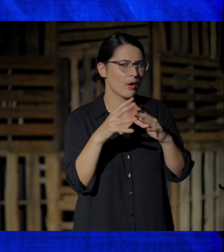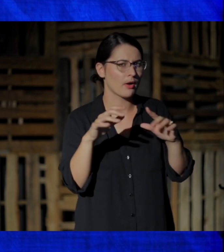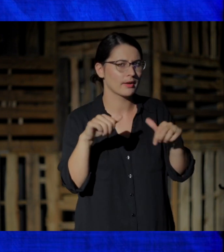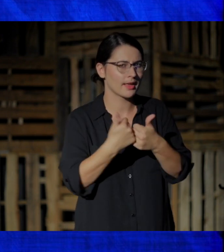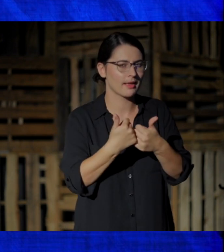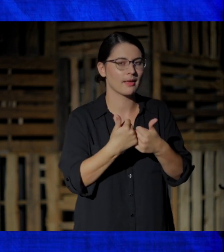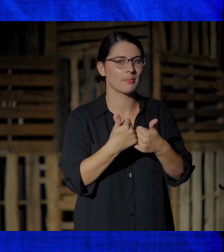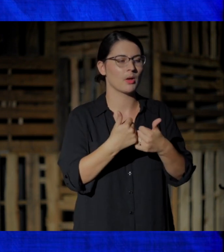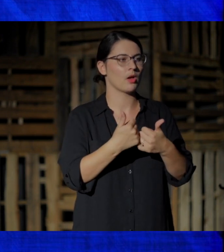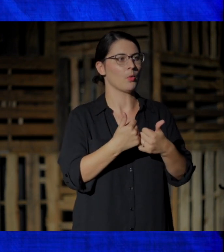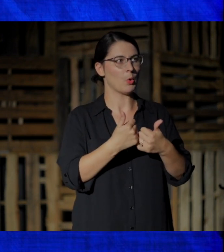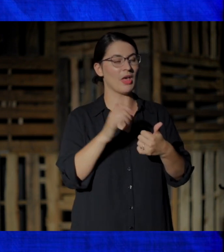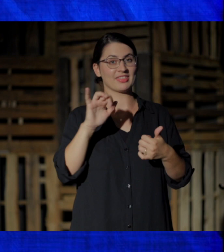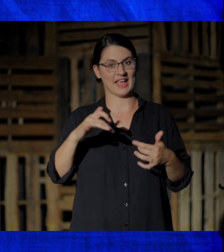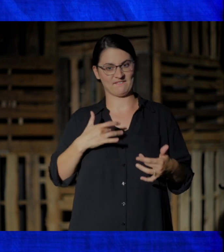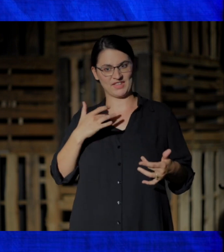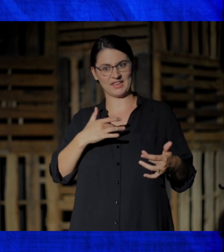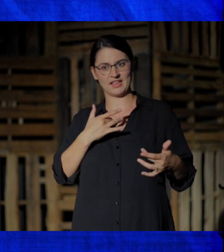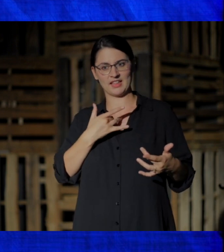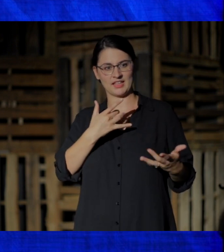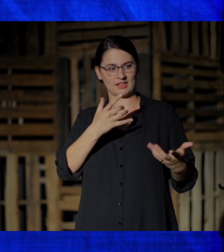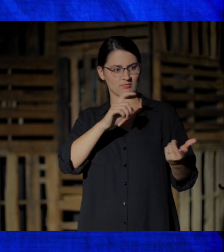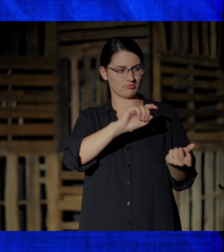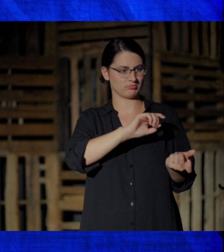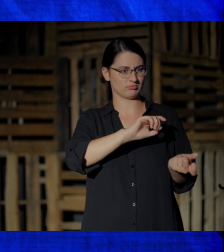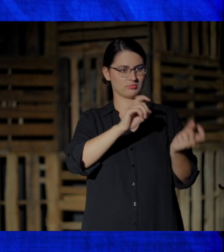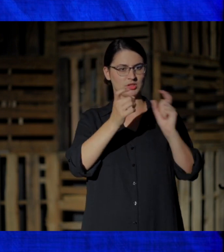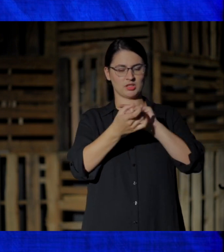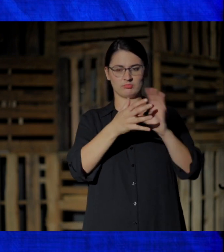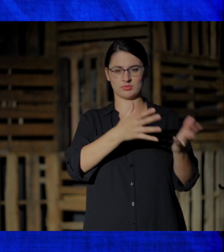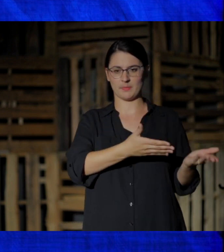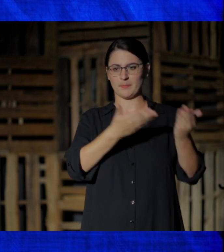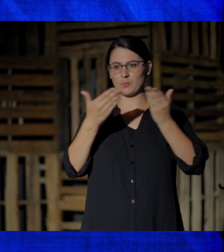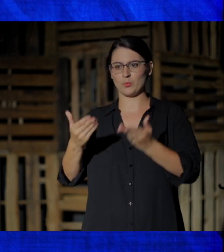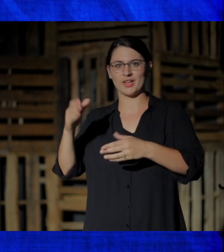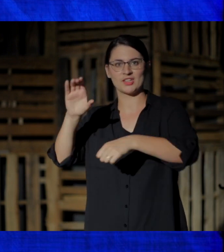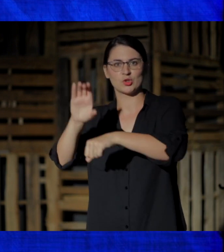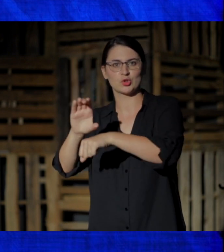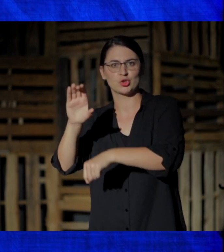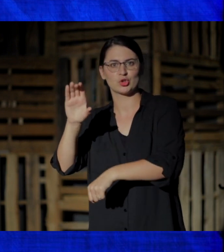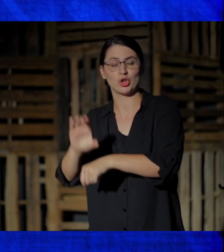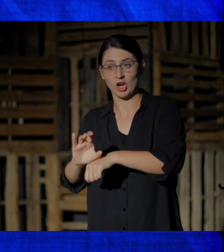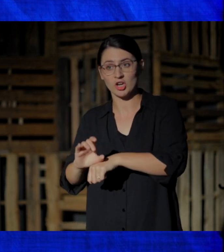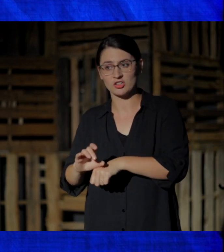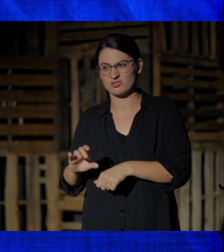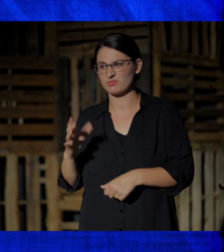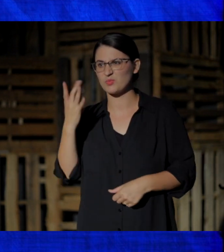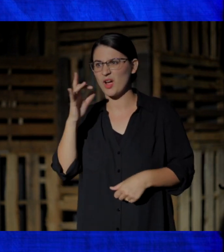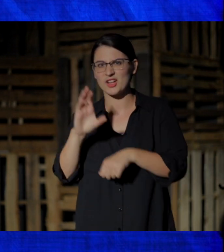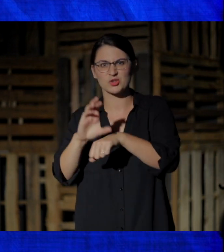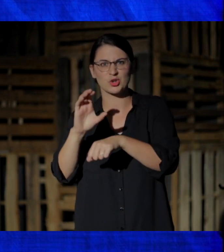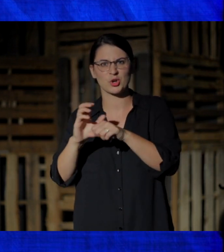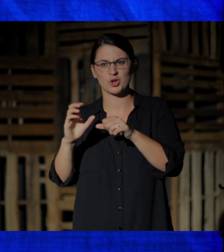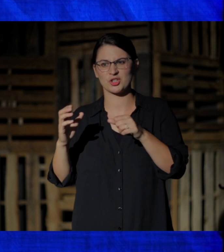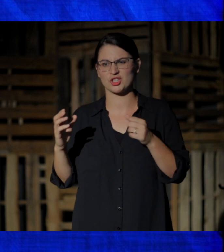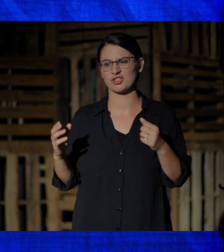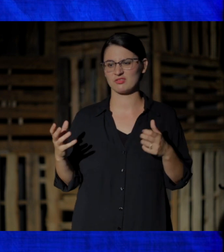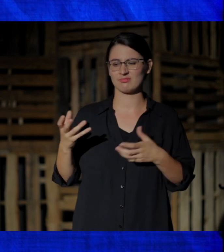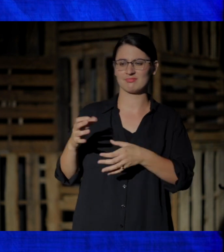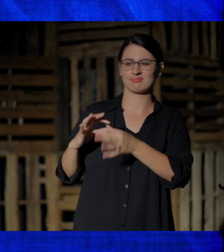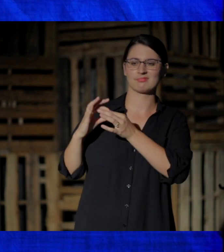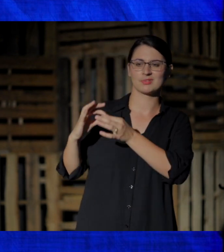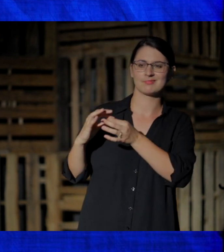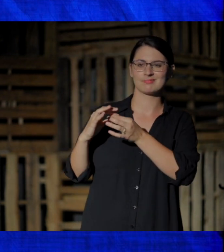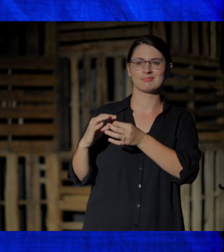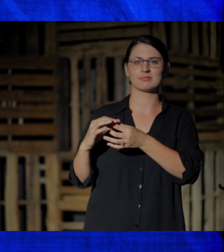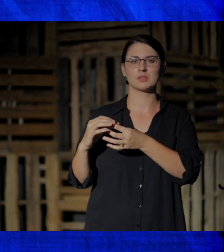what should we have within the church? We're not competing for a football game. We're not competing for a political contest in